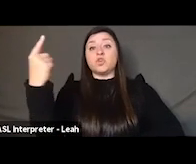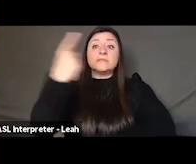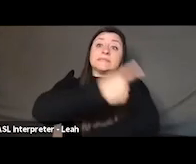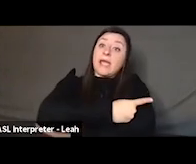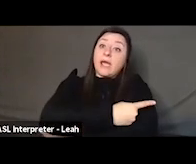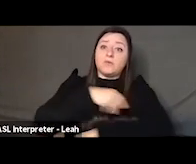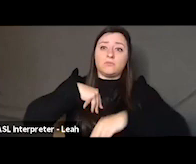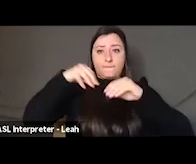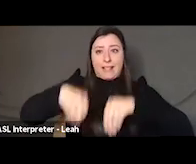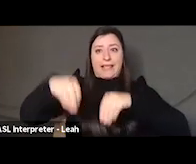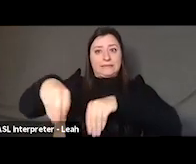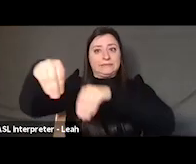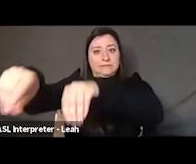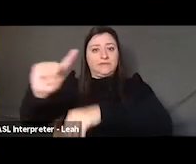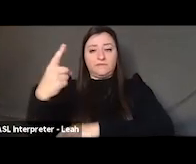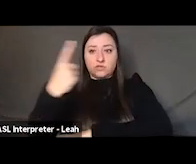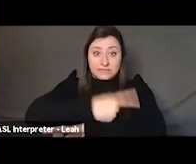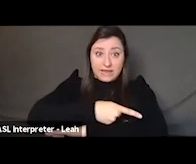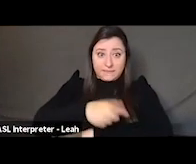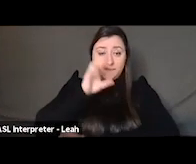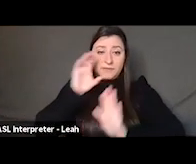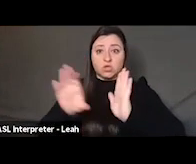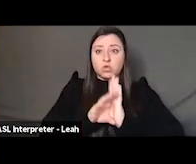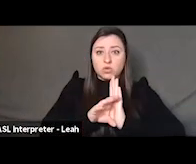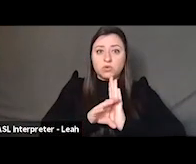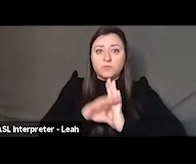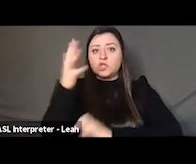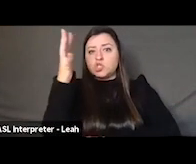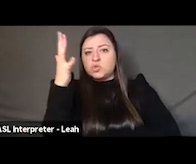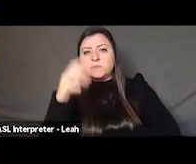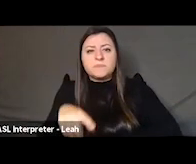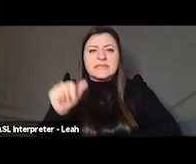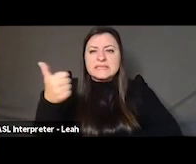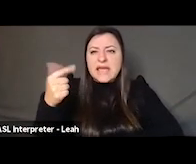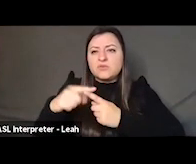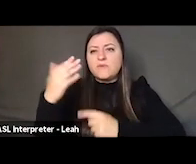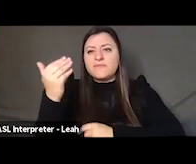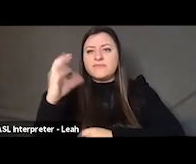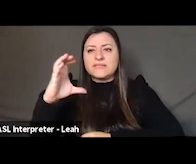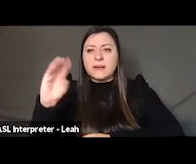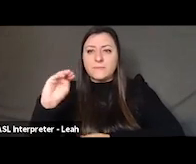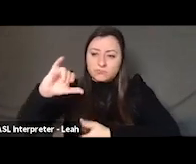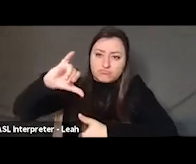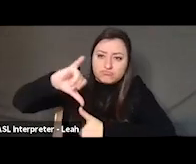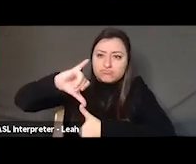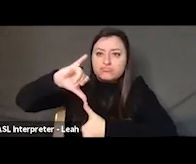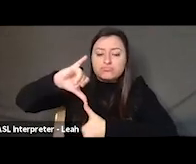The trees are about 10 to 15 centimeters tall. This is it 5 months